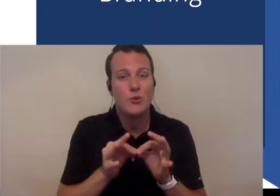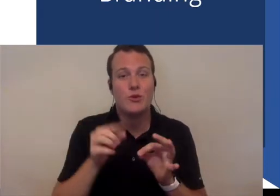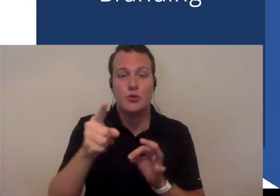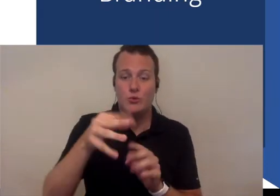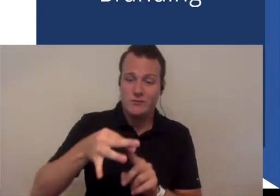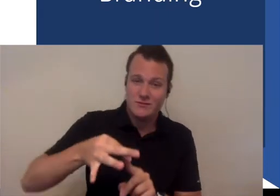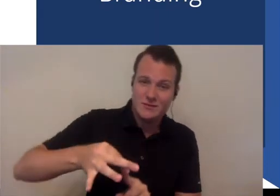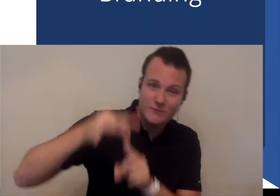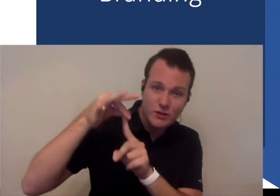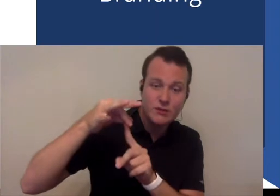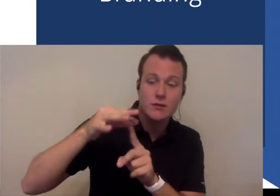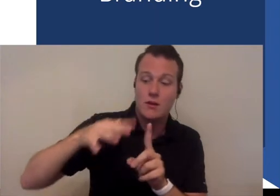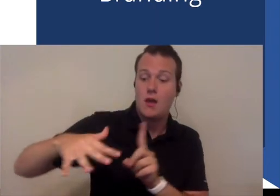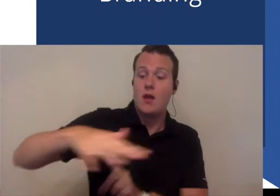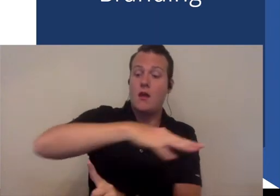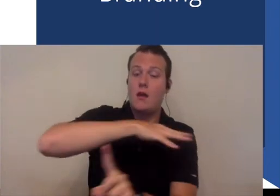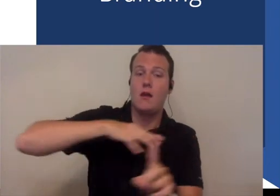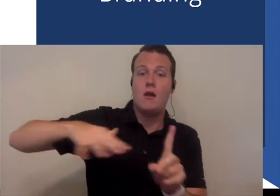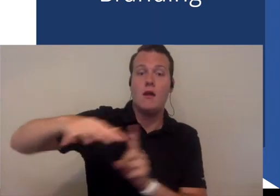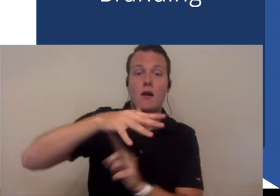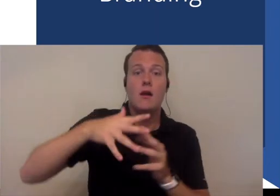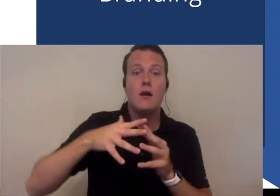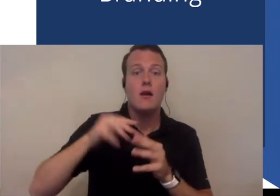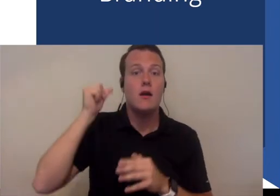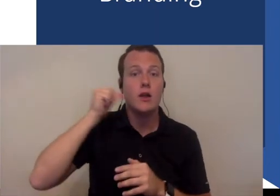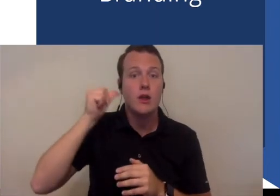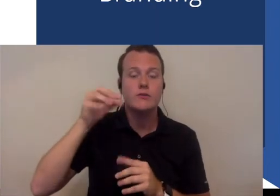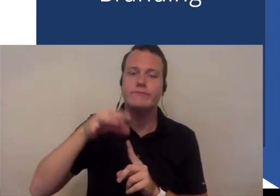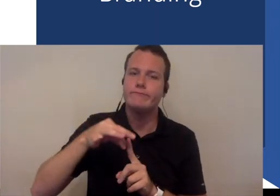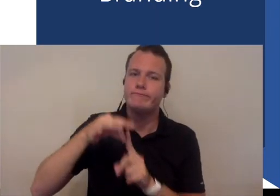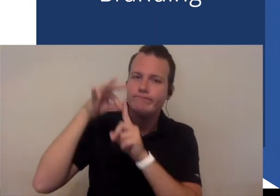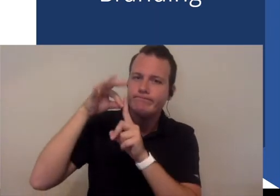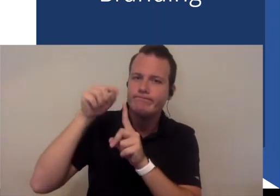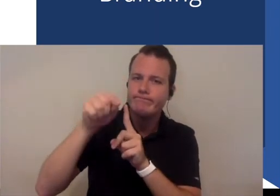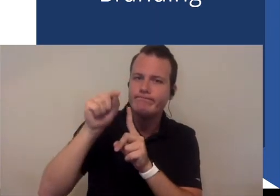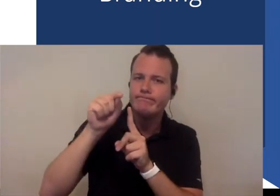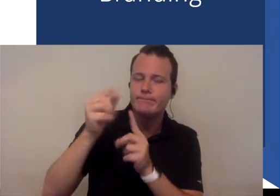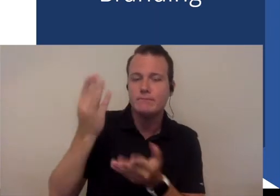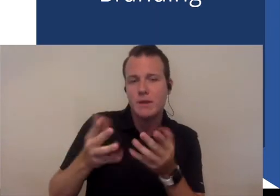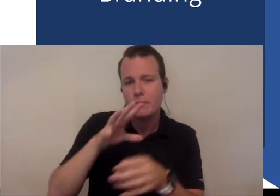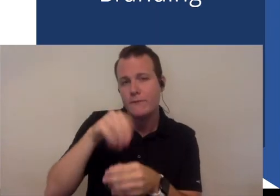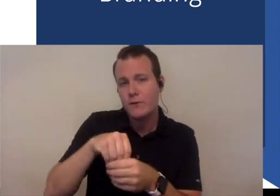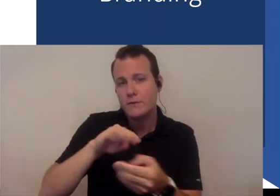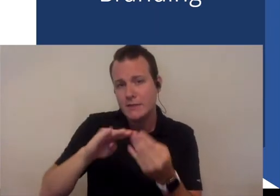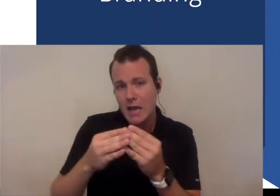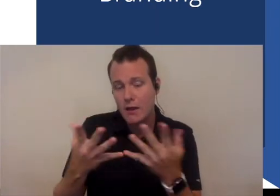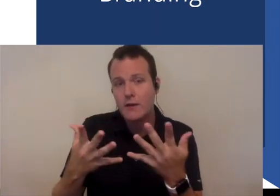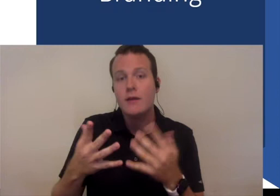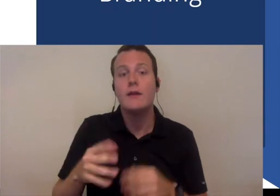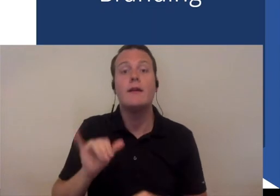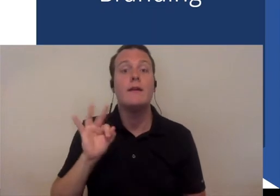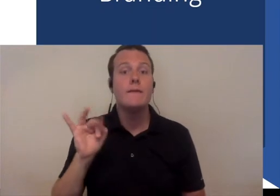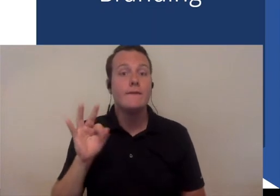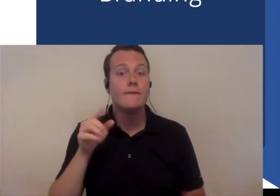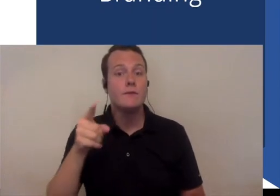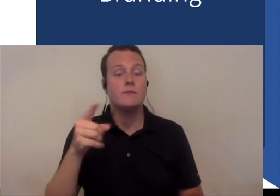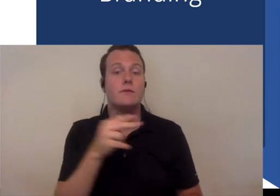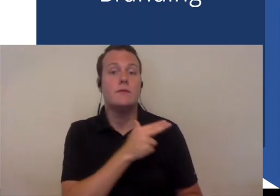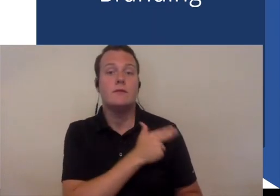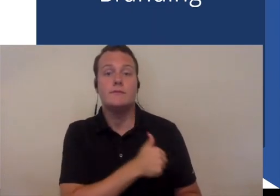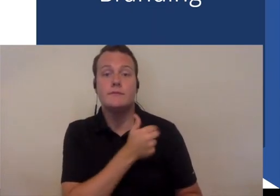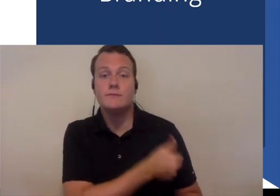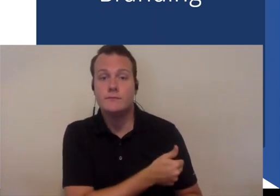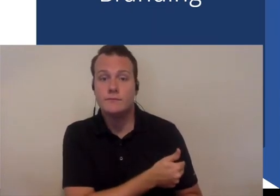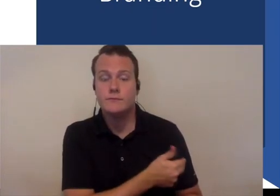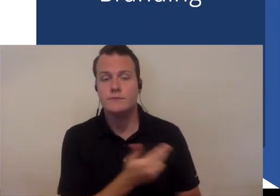yourself from all the other audiologists that may be within your town. Or if you're in a hospital setting,